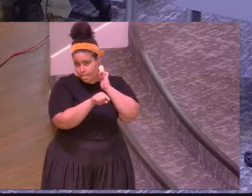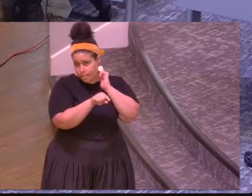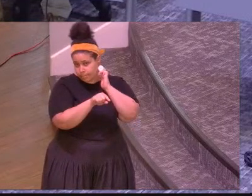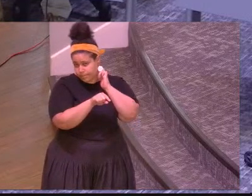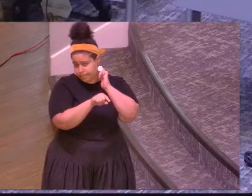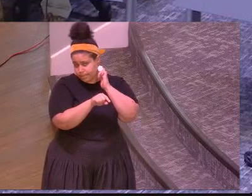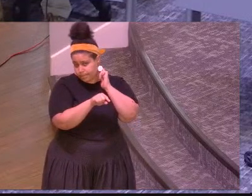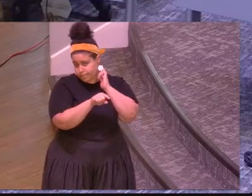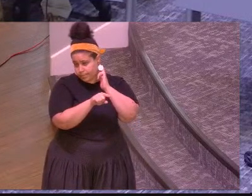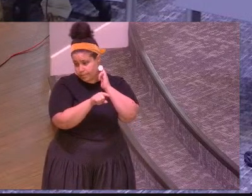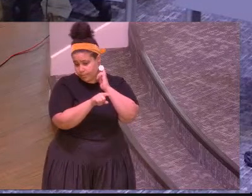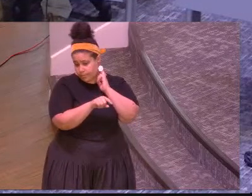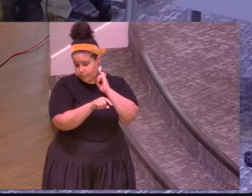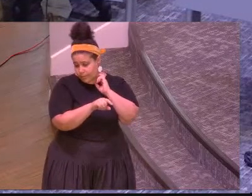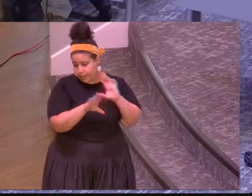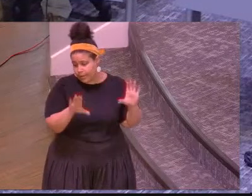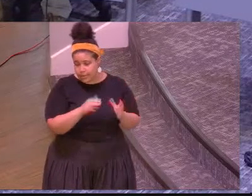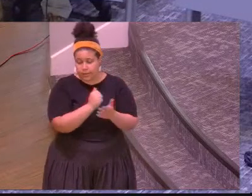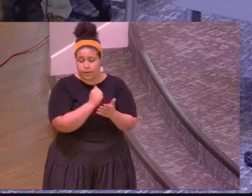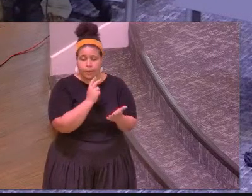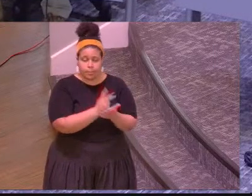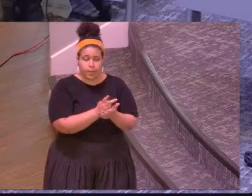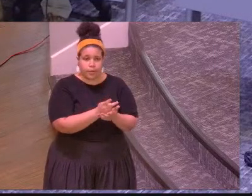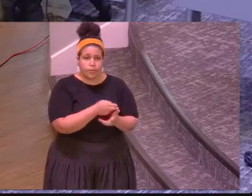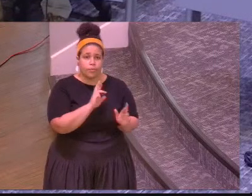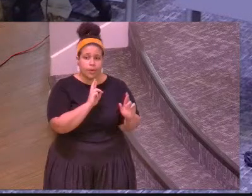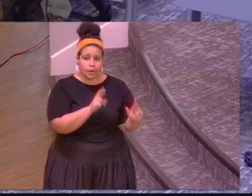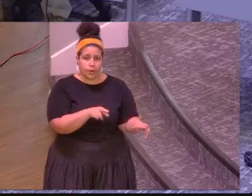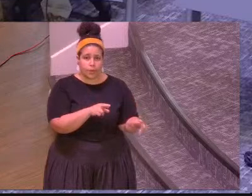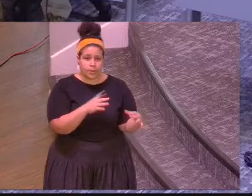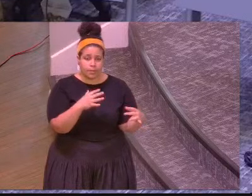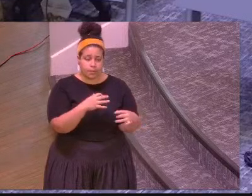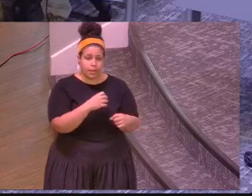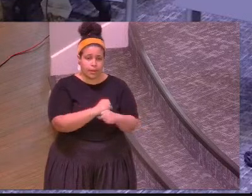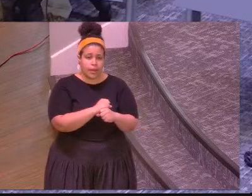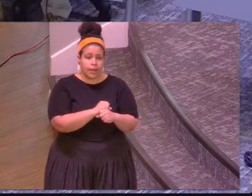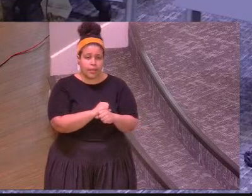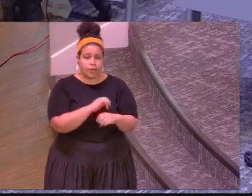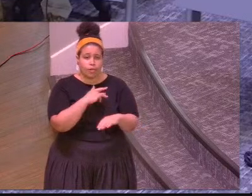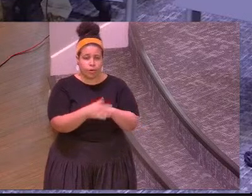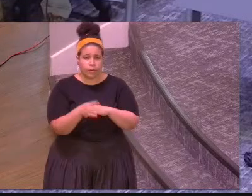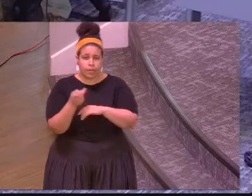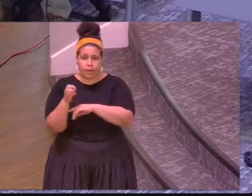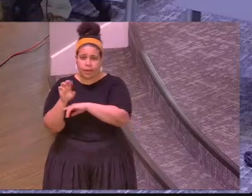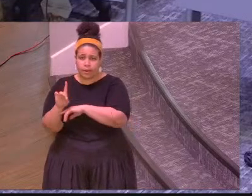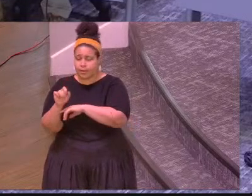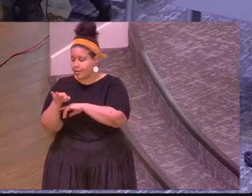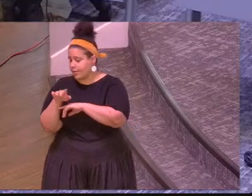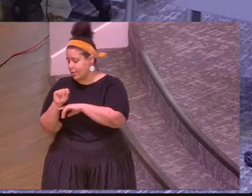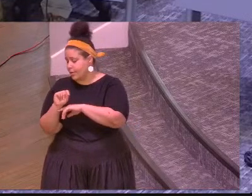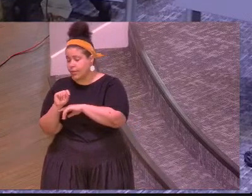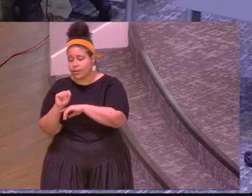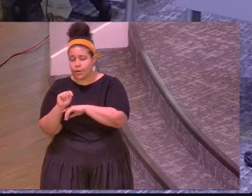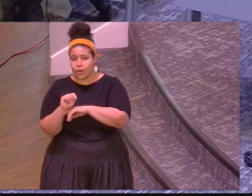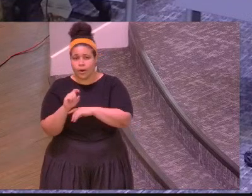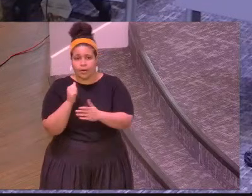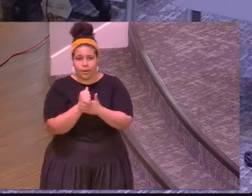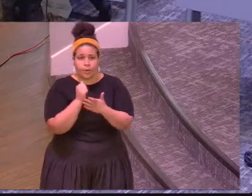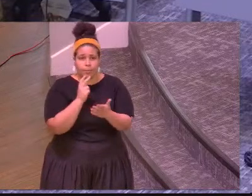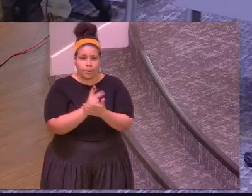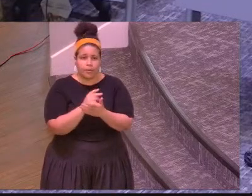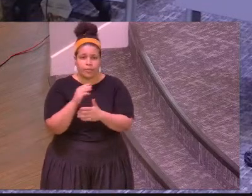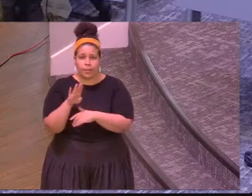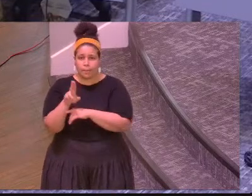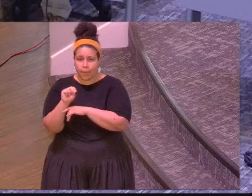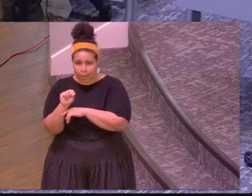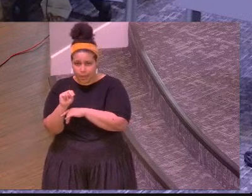the action to approve the request to consolidate the early Head Start, and then the action to approve the bond resolution. So we'll start